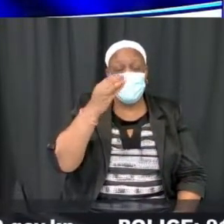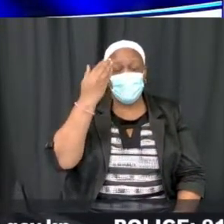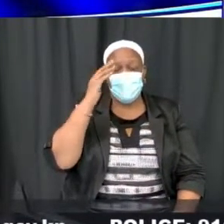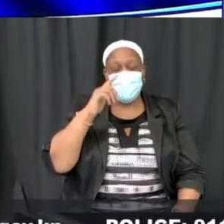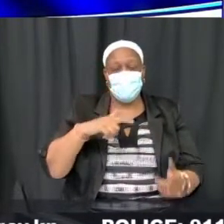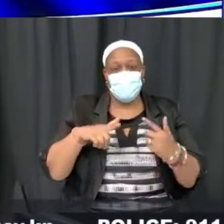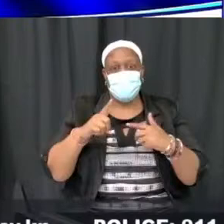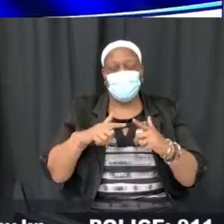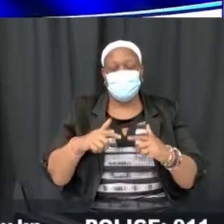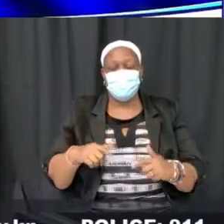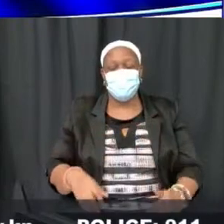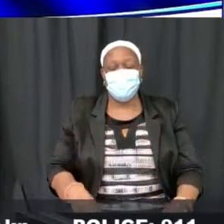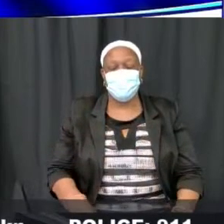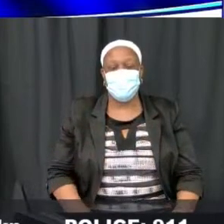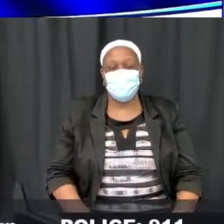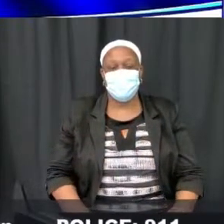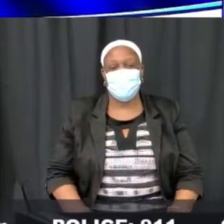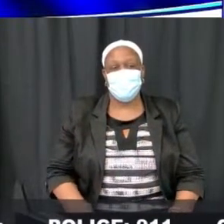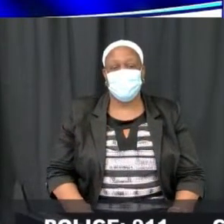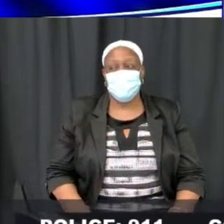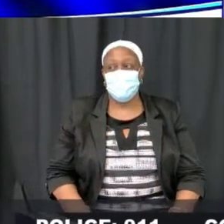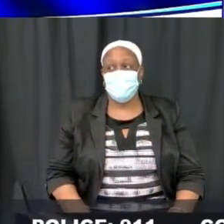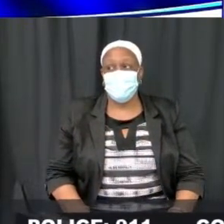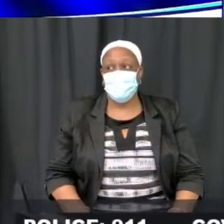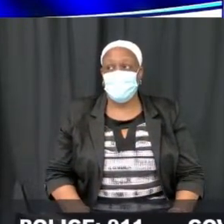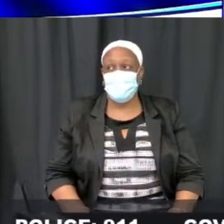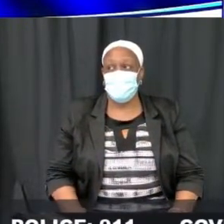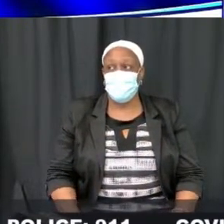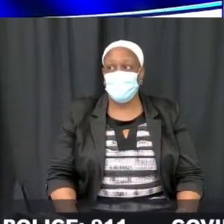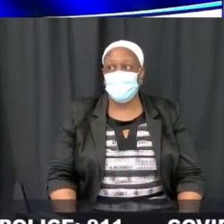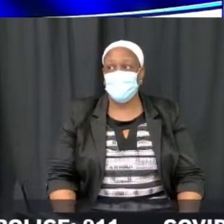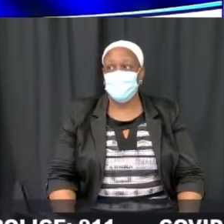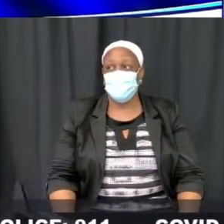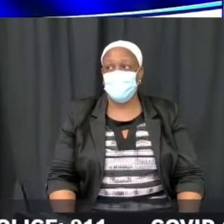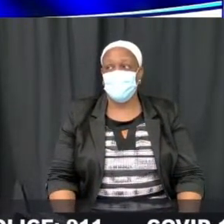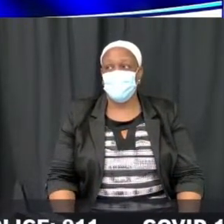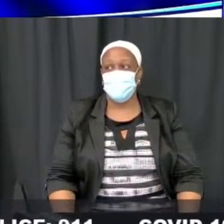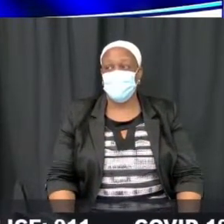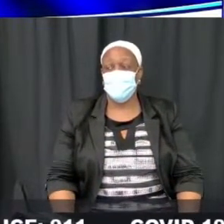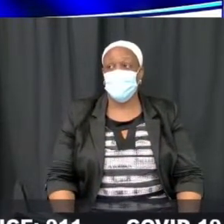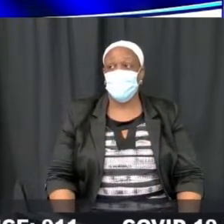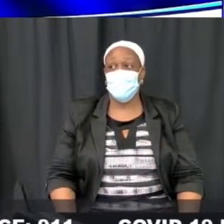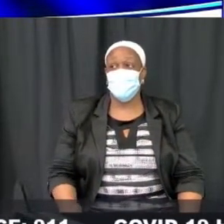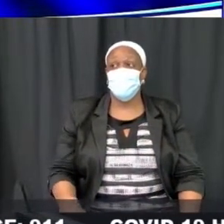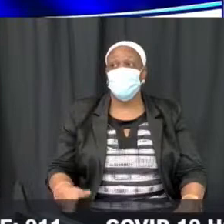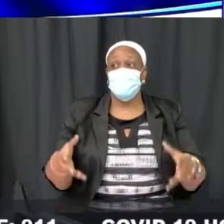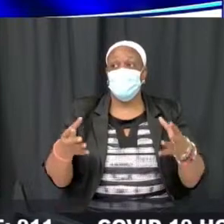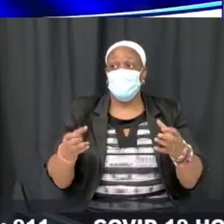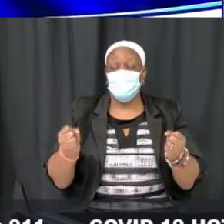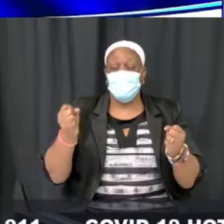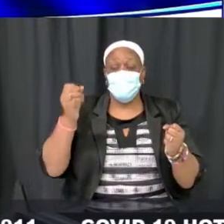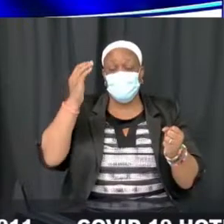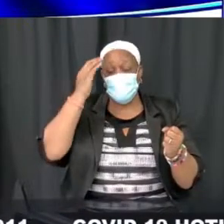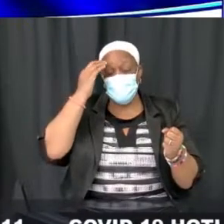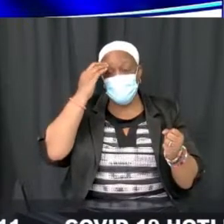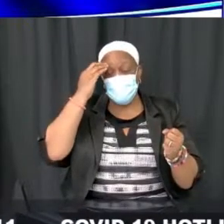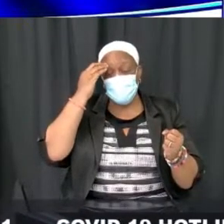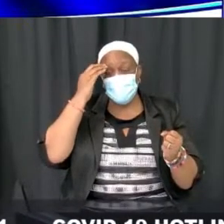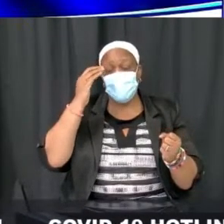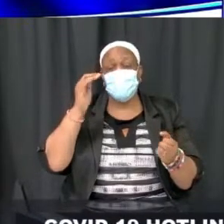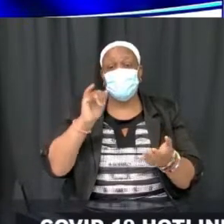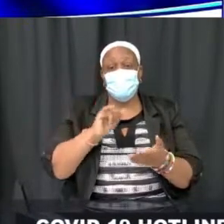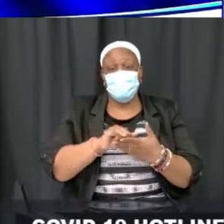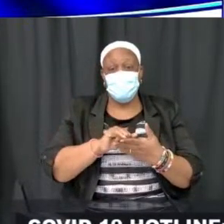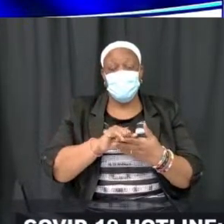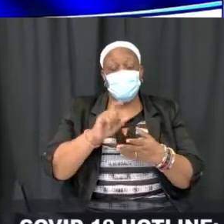general public and everyone viewing, that I think we are at a level that we are satisfied. We do understand that we have to live